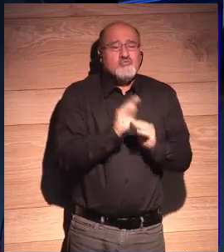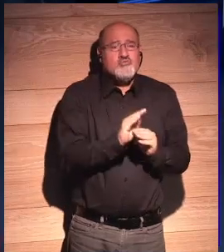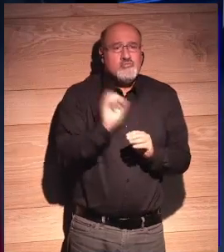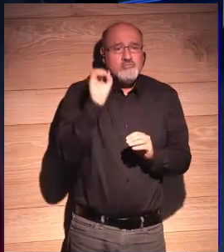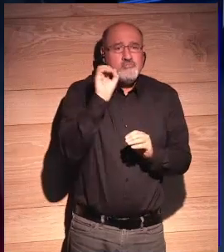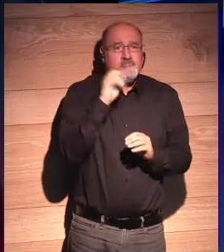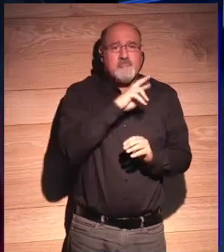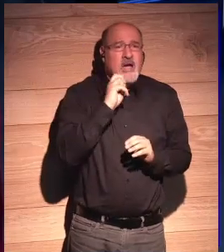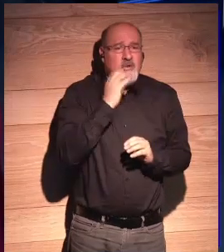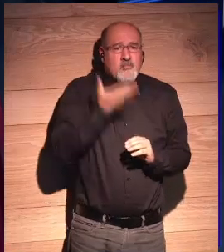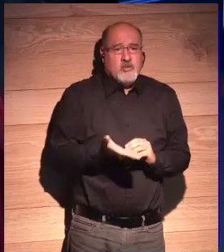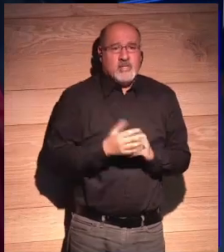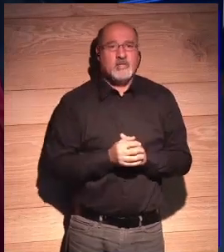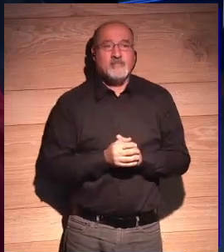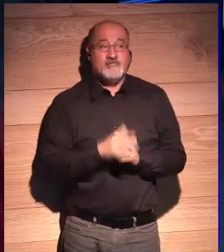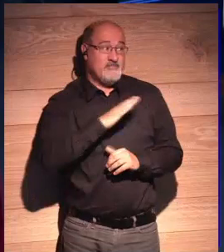Yeah, En español.